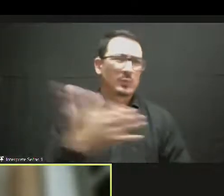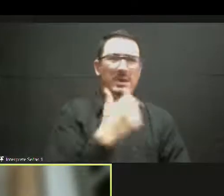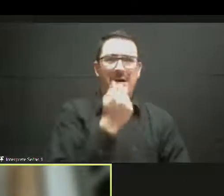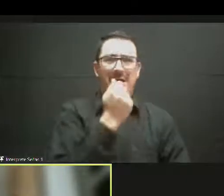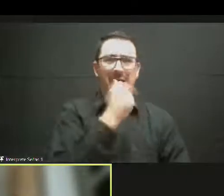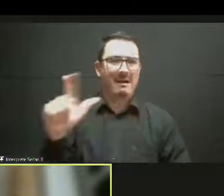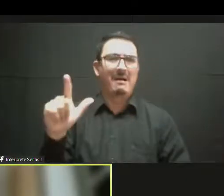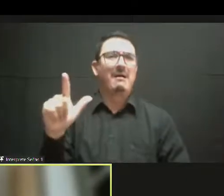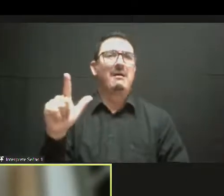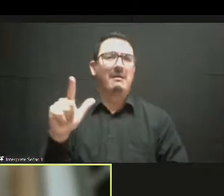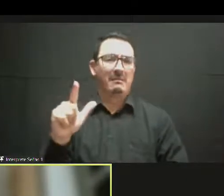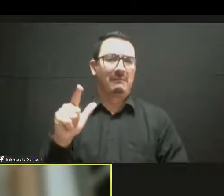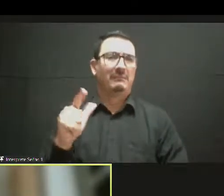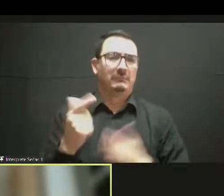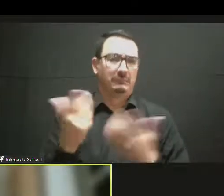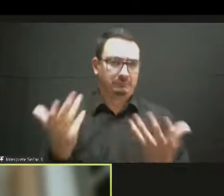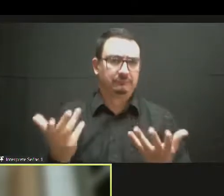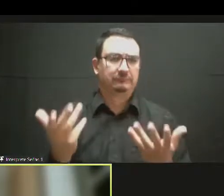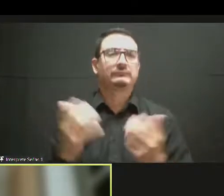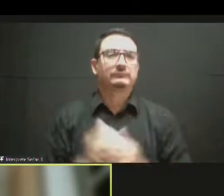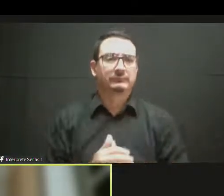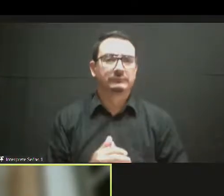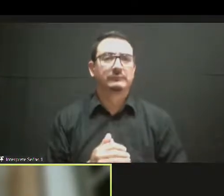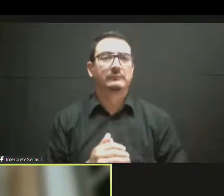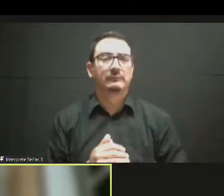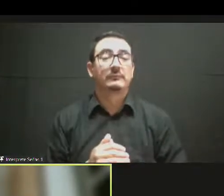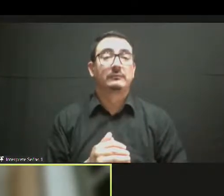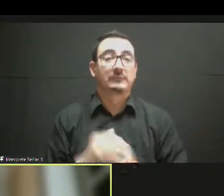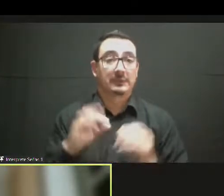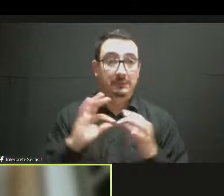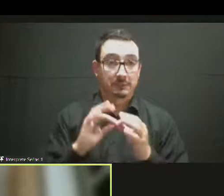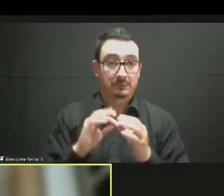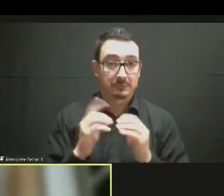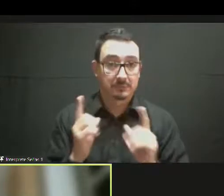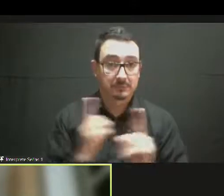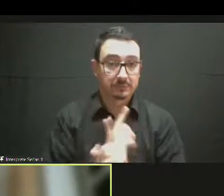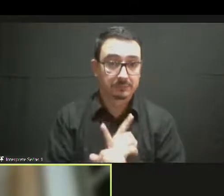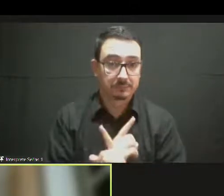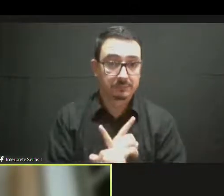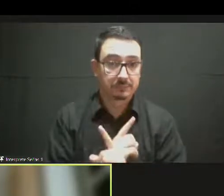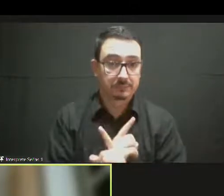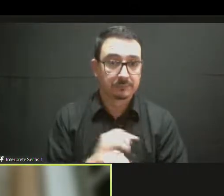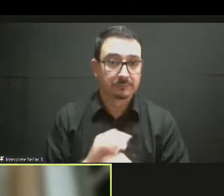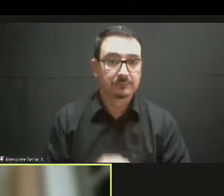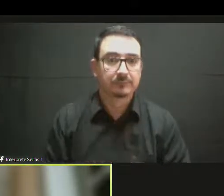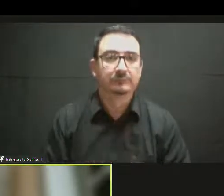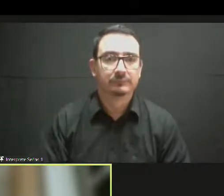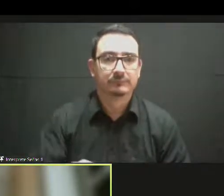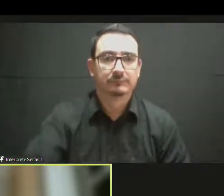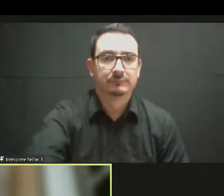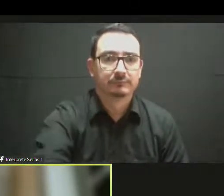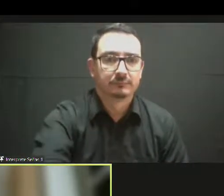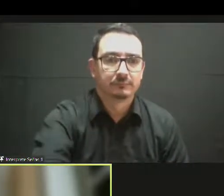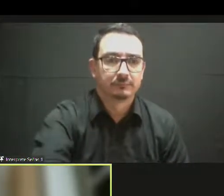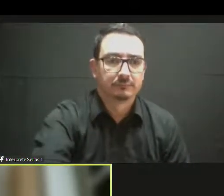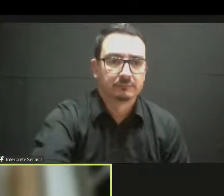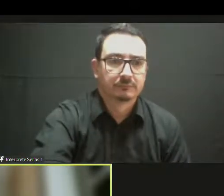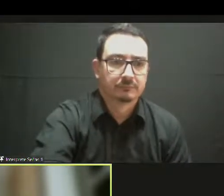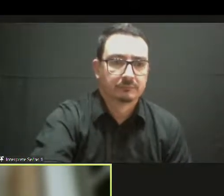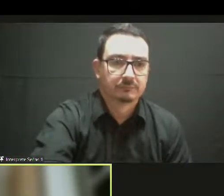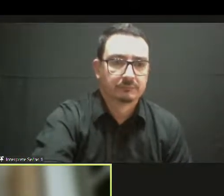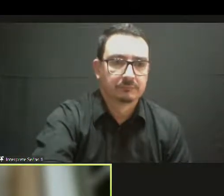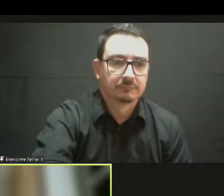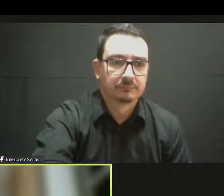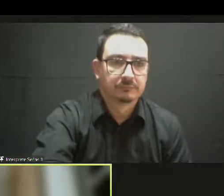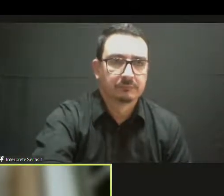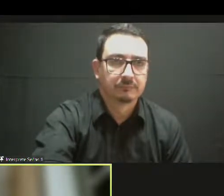this infrastructure, of course, can render itself to things like financial inclusion, access to education, health, government services. So the point is really that for